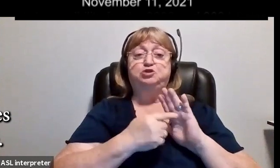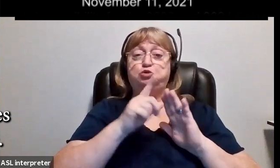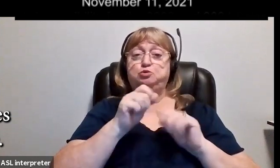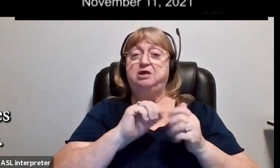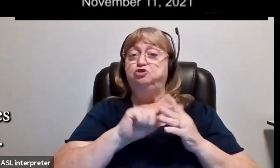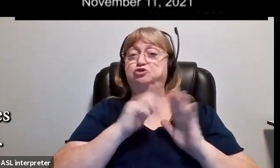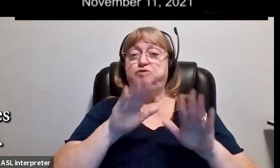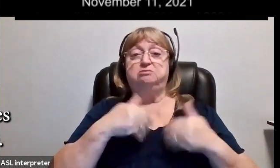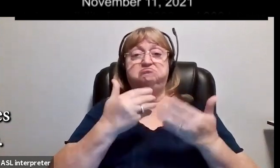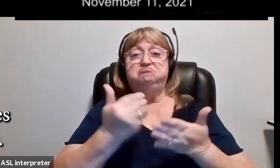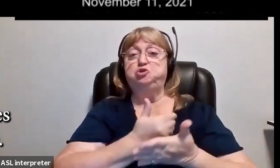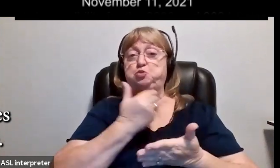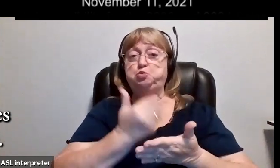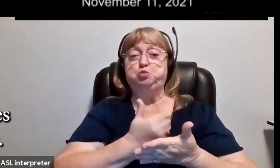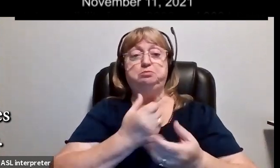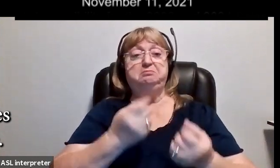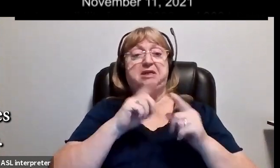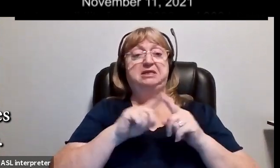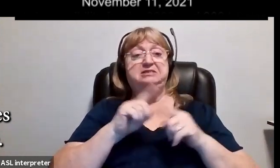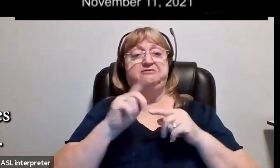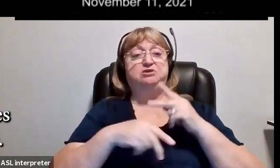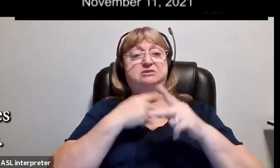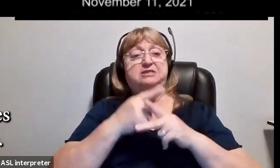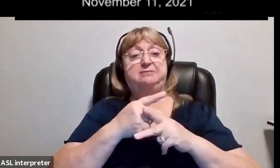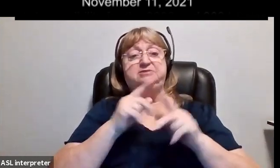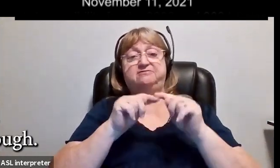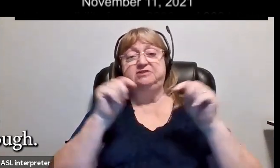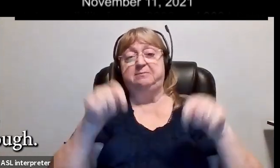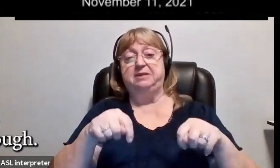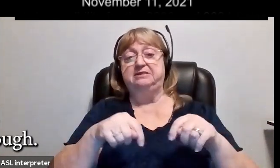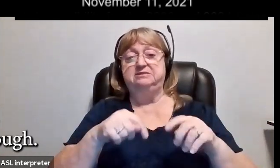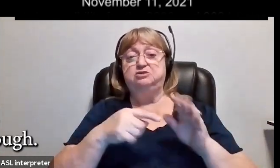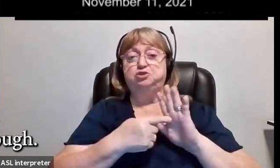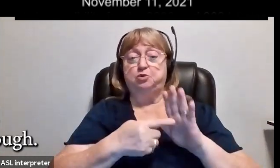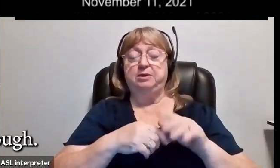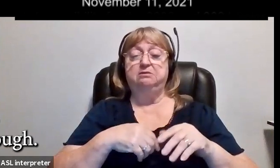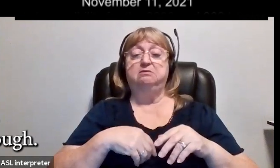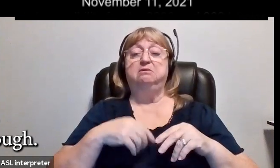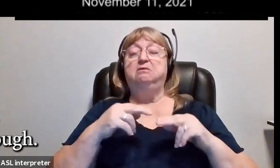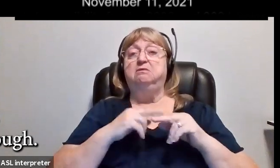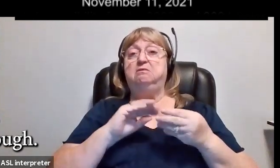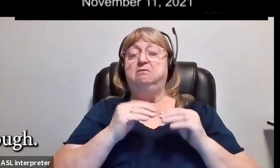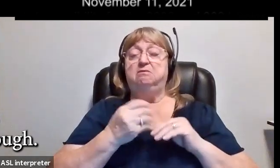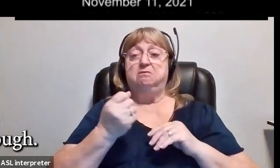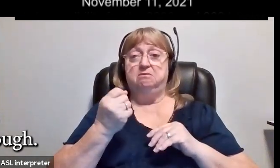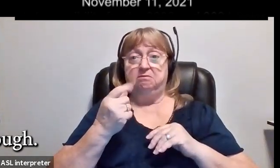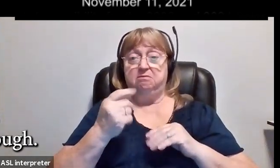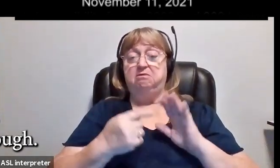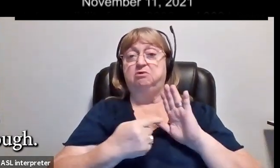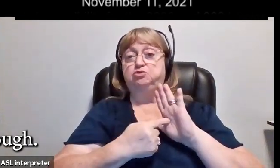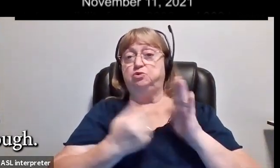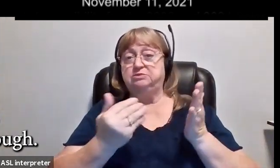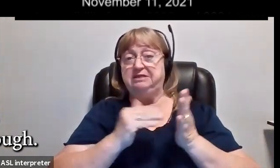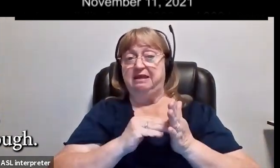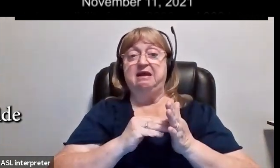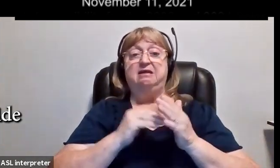there's a number of different types of templates shown on this slide. So slide number 11 shows, again, the steps